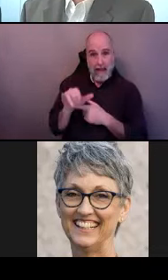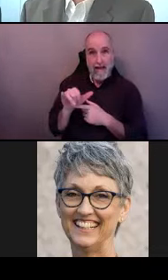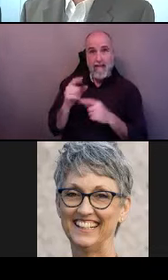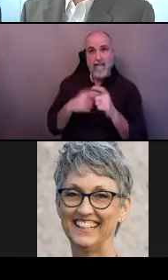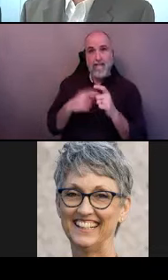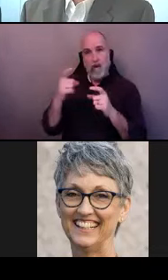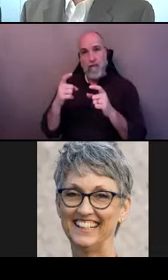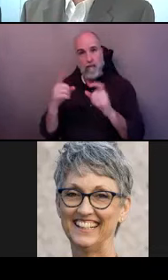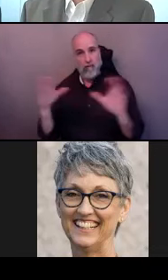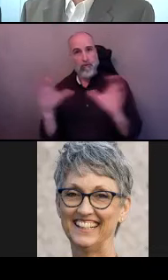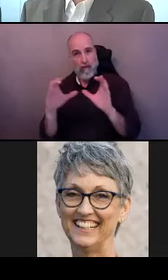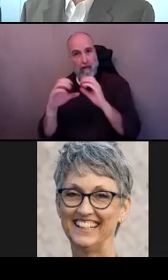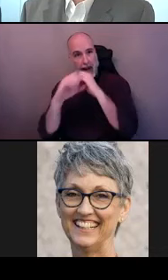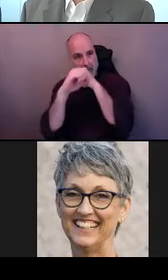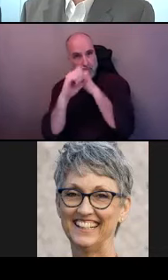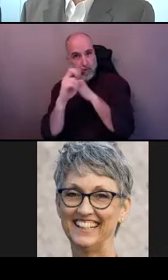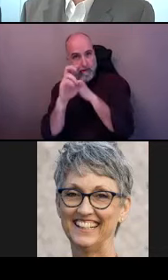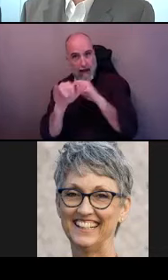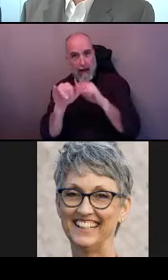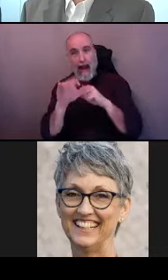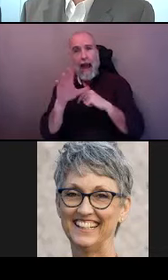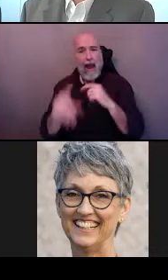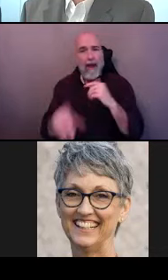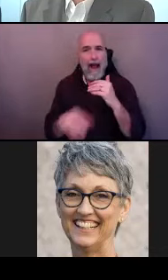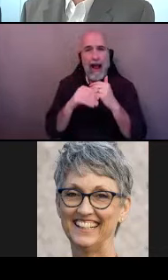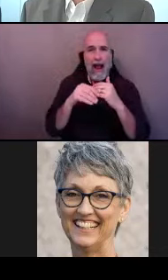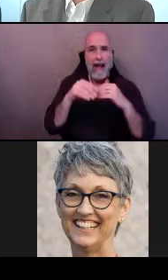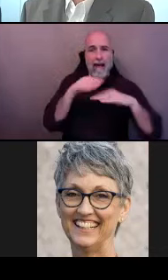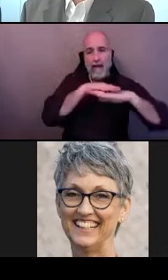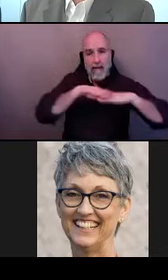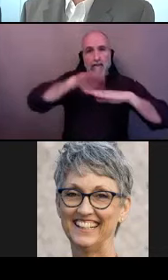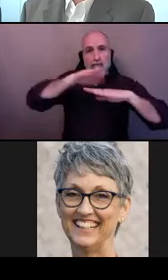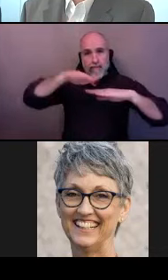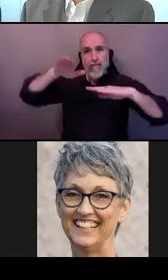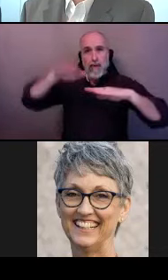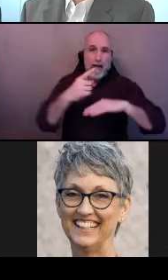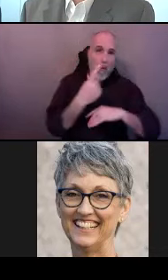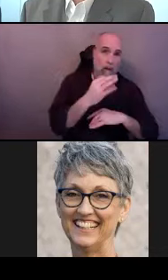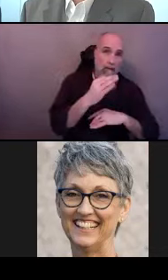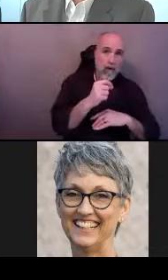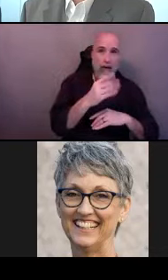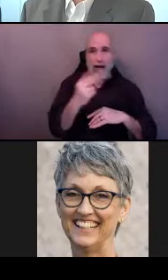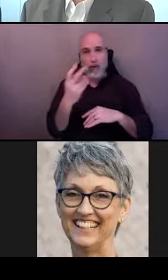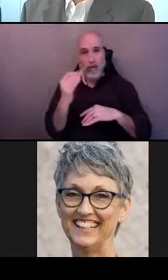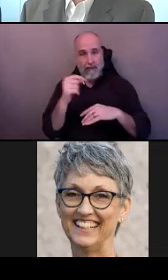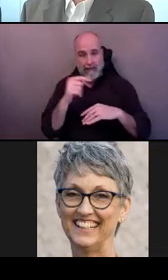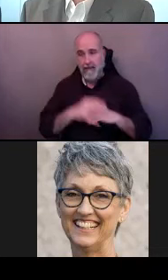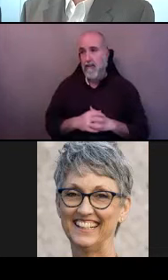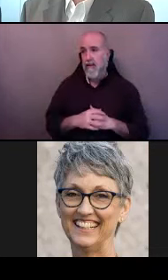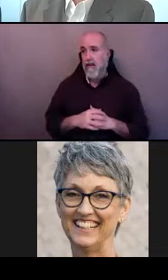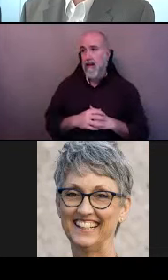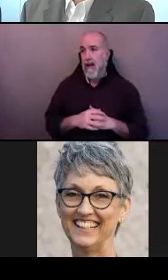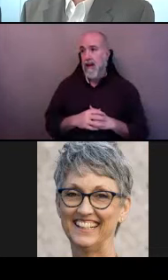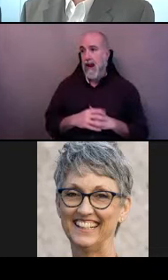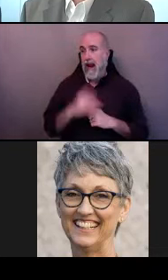certified land surveyor at contours 1 foot or 2 feet. And then we have the height differential